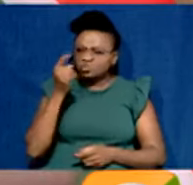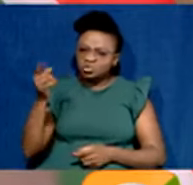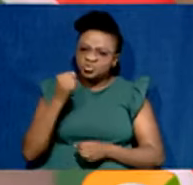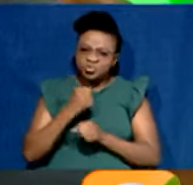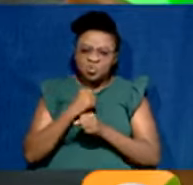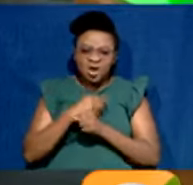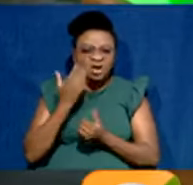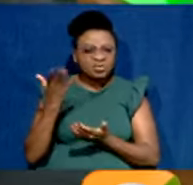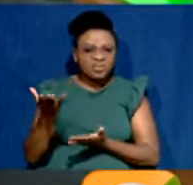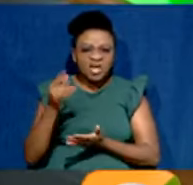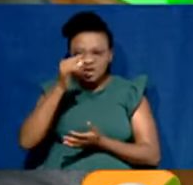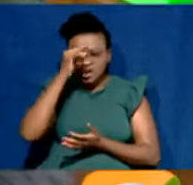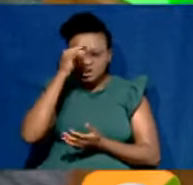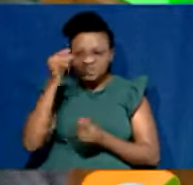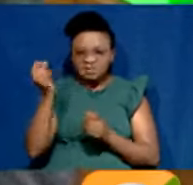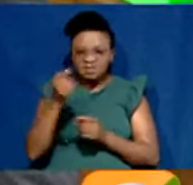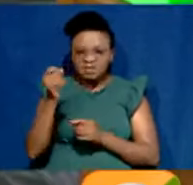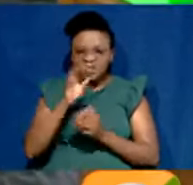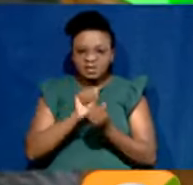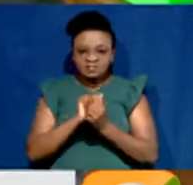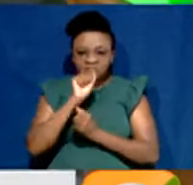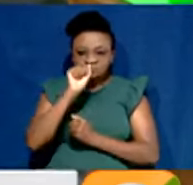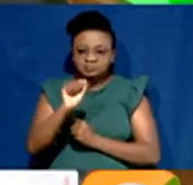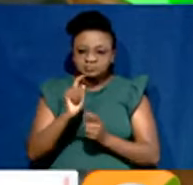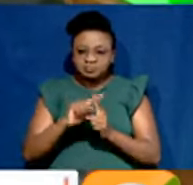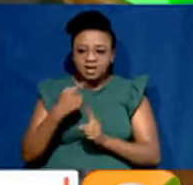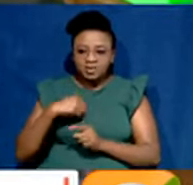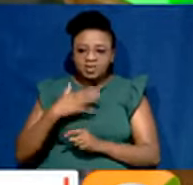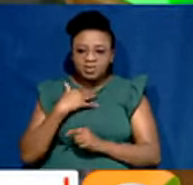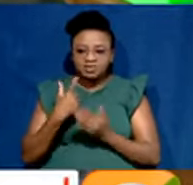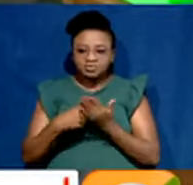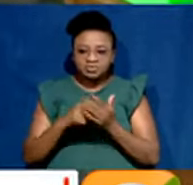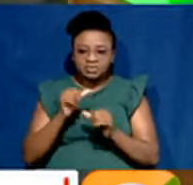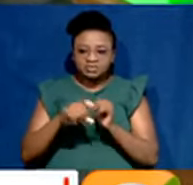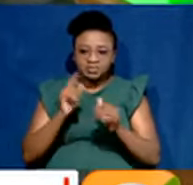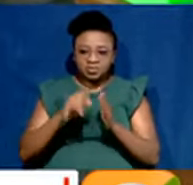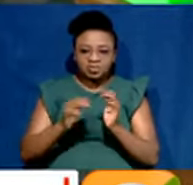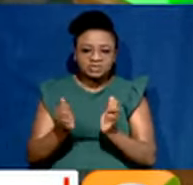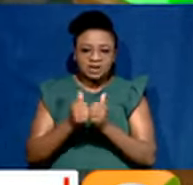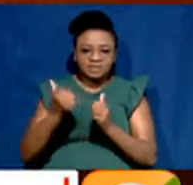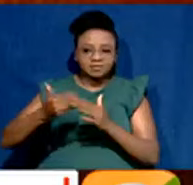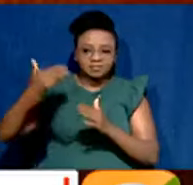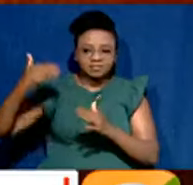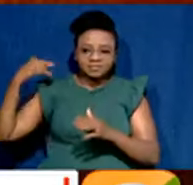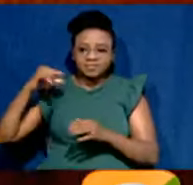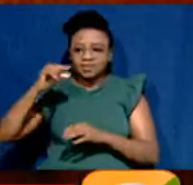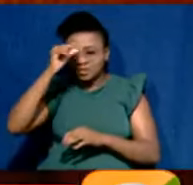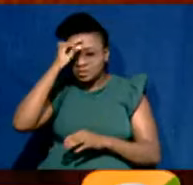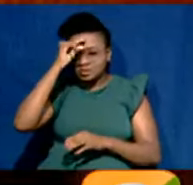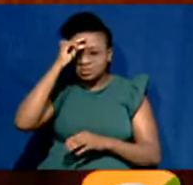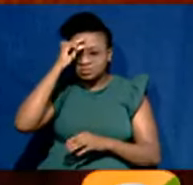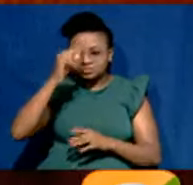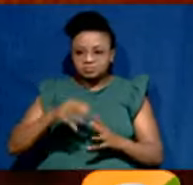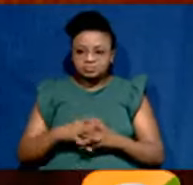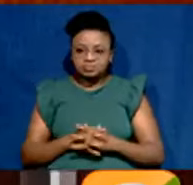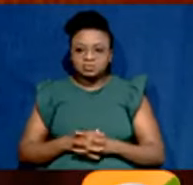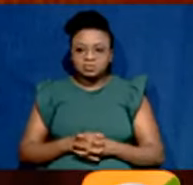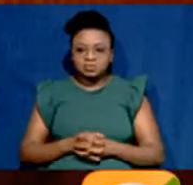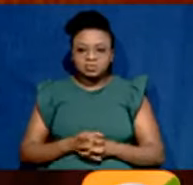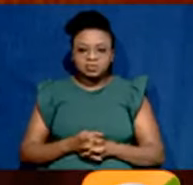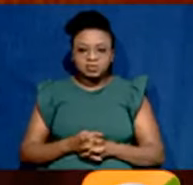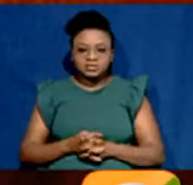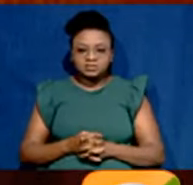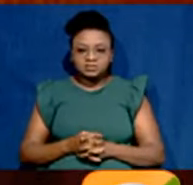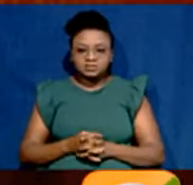you wouldn't want to go to what happened in the previous regimes, and that's why you're taking I am not talking about any previous regime. I'm just giving you the facts. That was